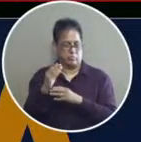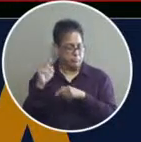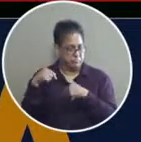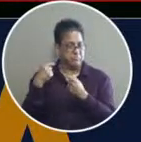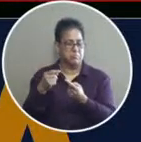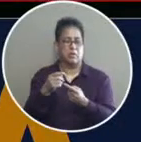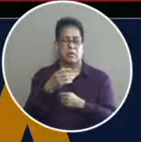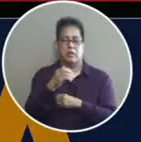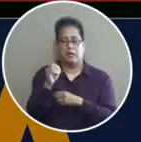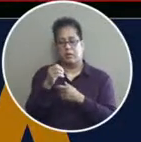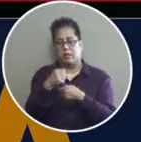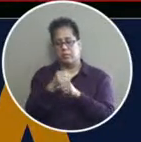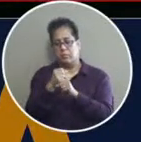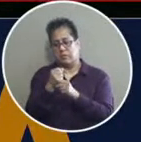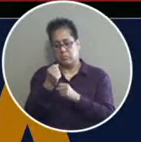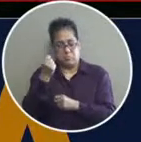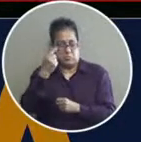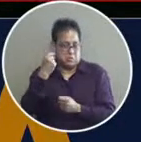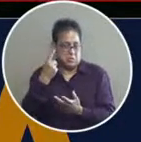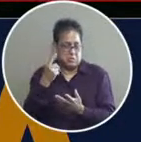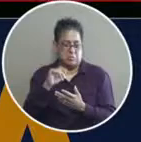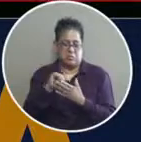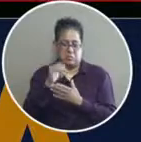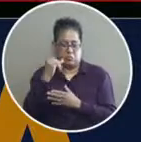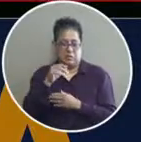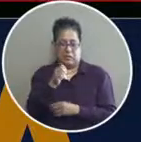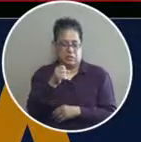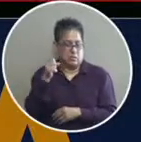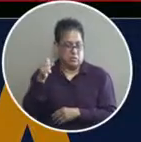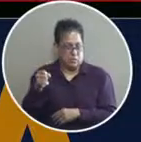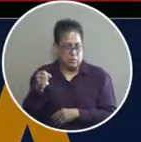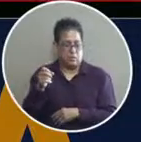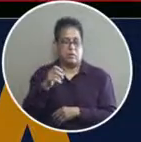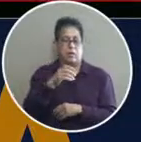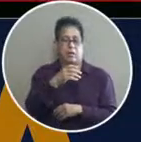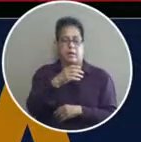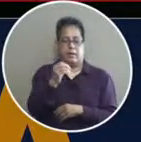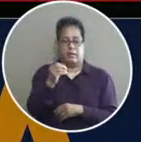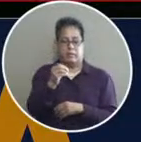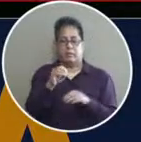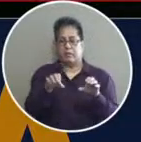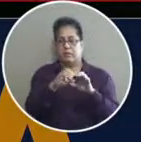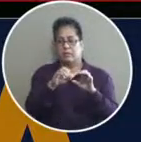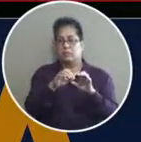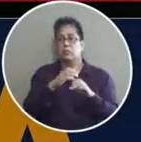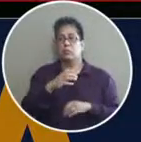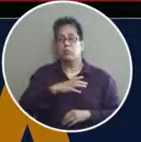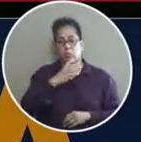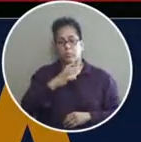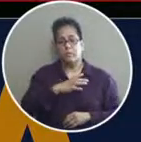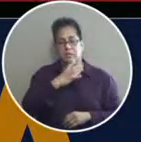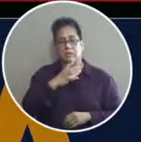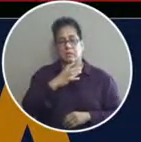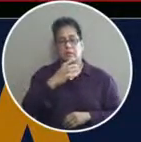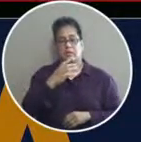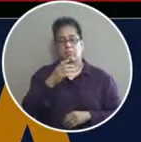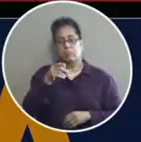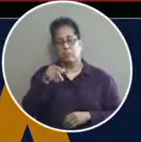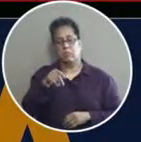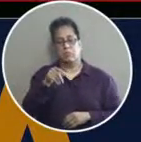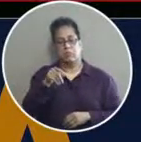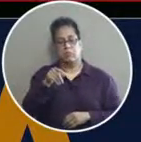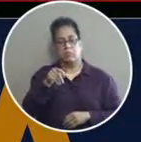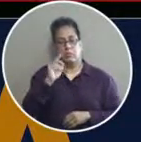this just made all the sense in the world. So that's the reason why it's written that way, for the action to formally have her be